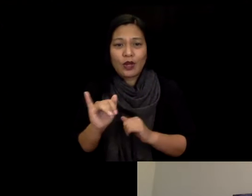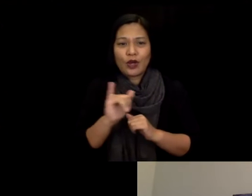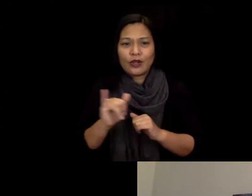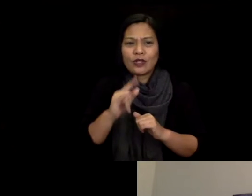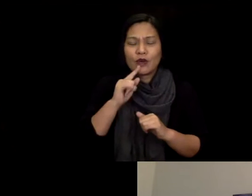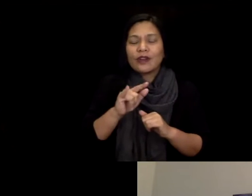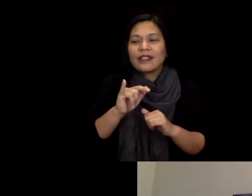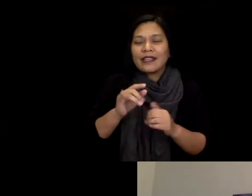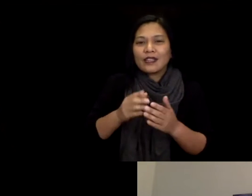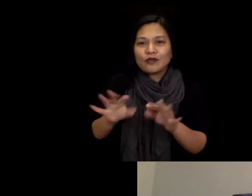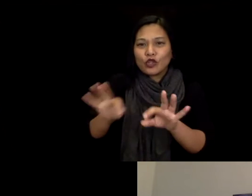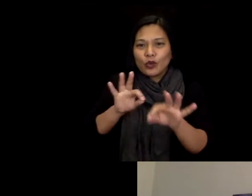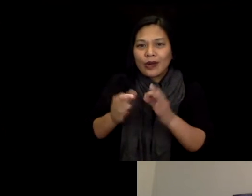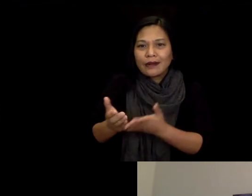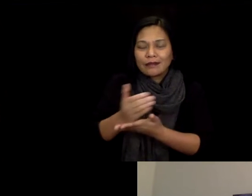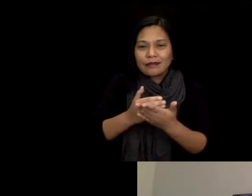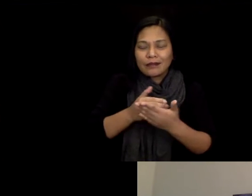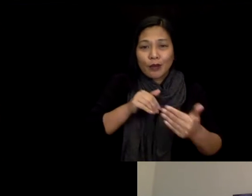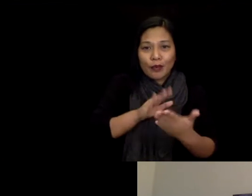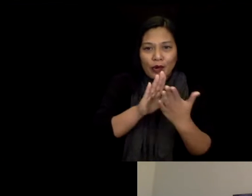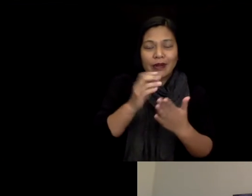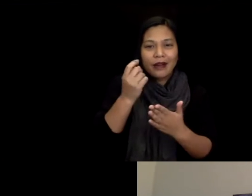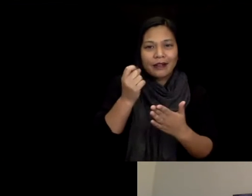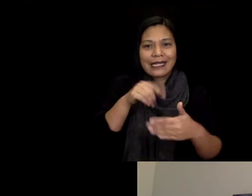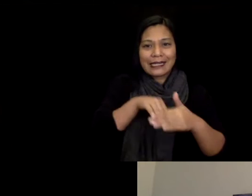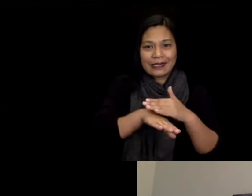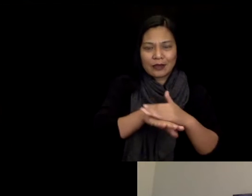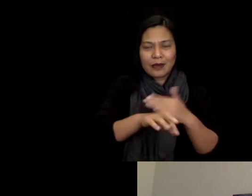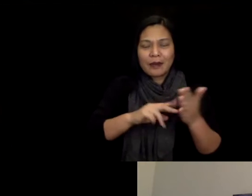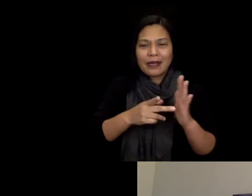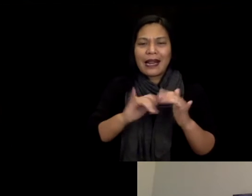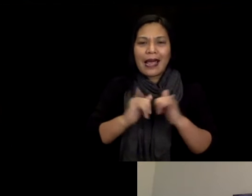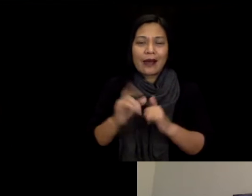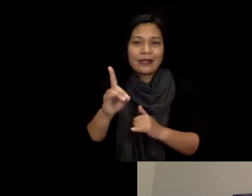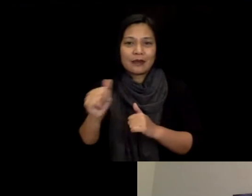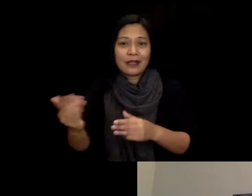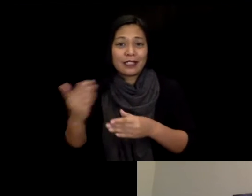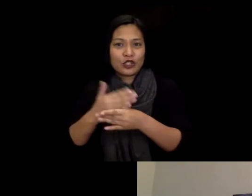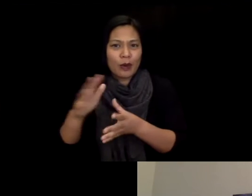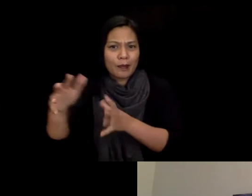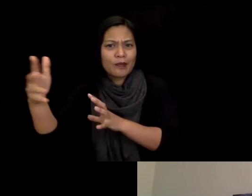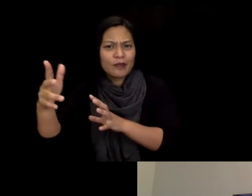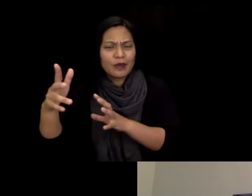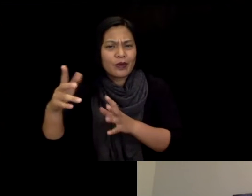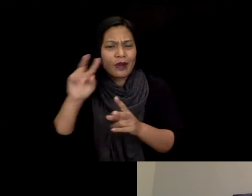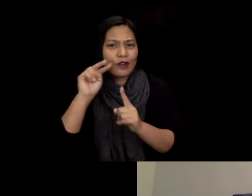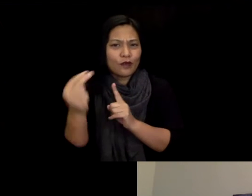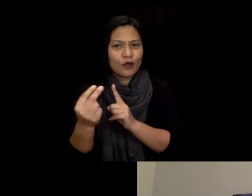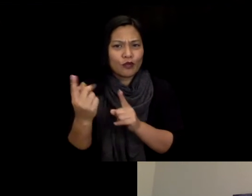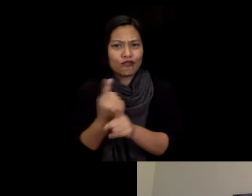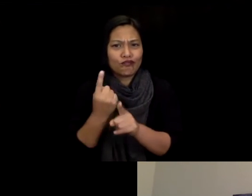that desire the ways disability can disrupt. Sean is the director of programming at